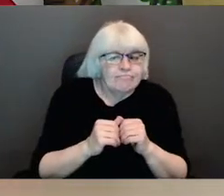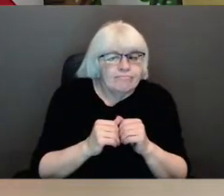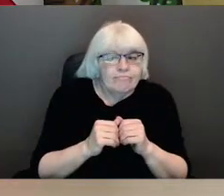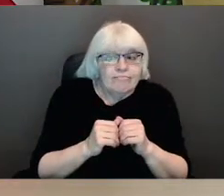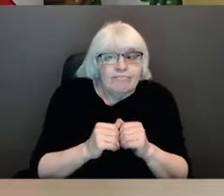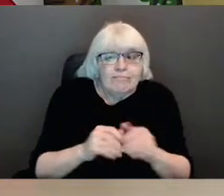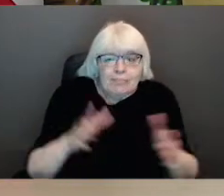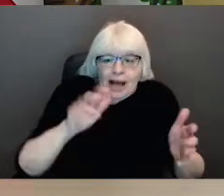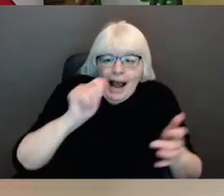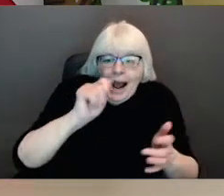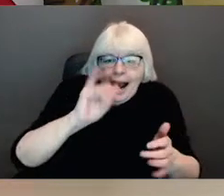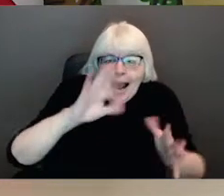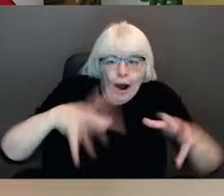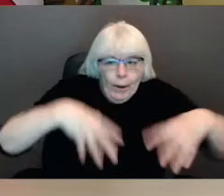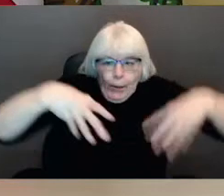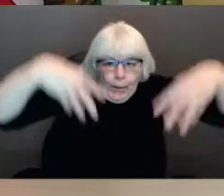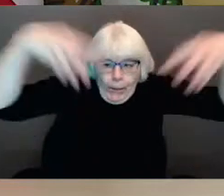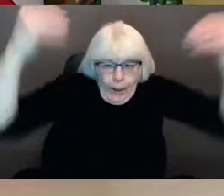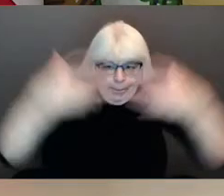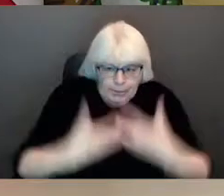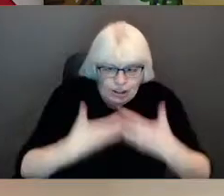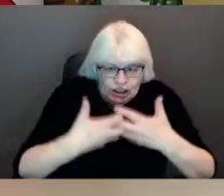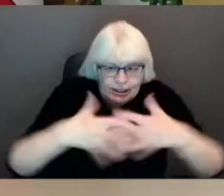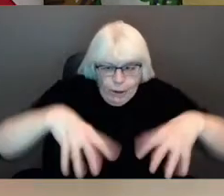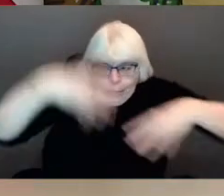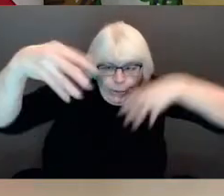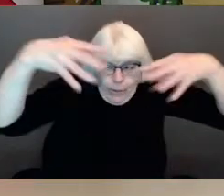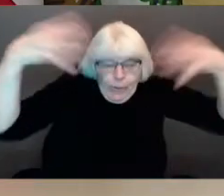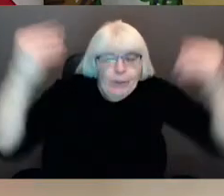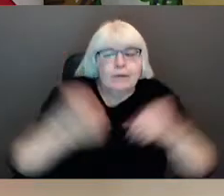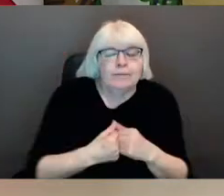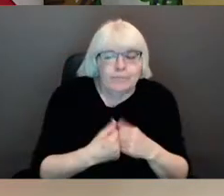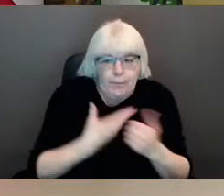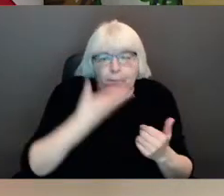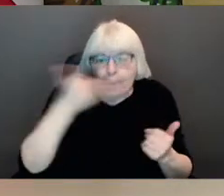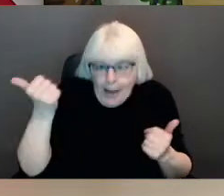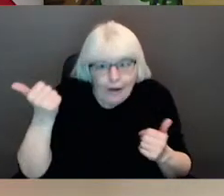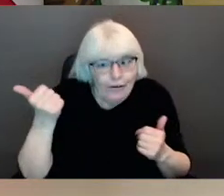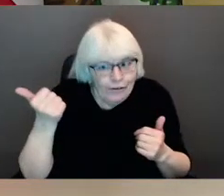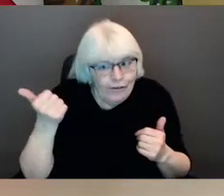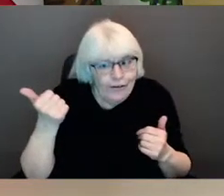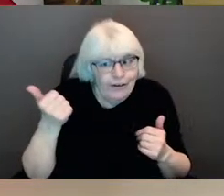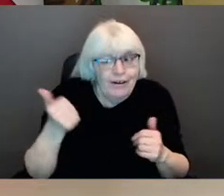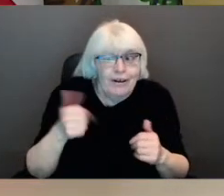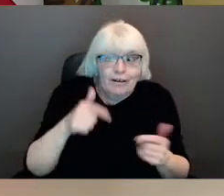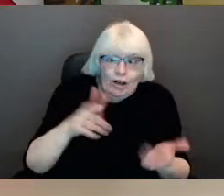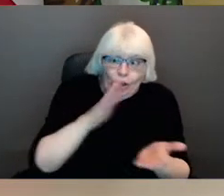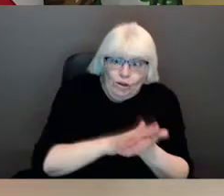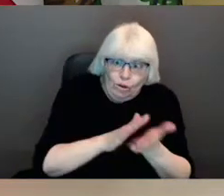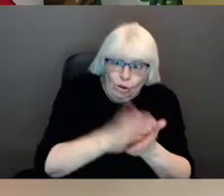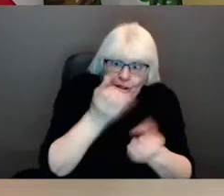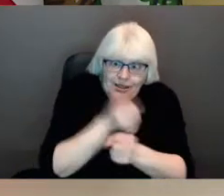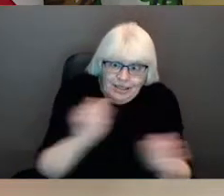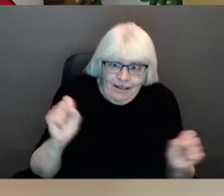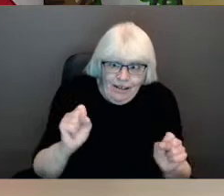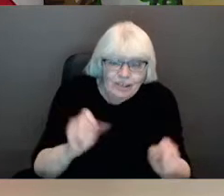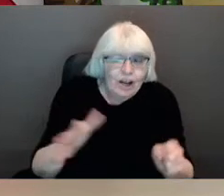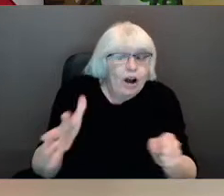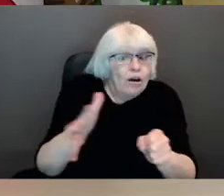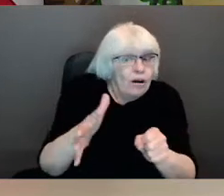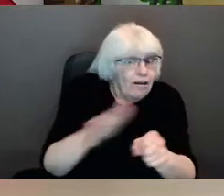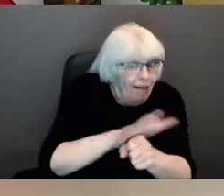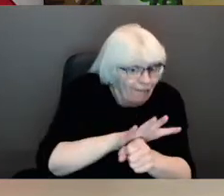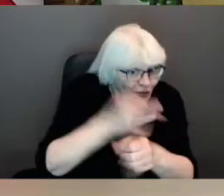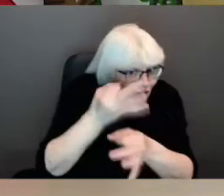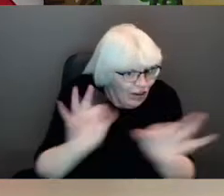COVID-19 in schools. Safety in schools does not mean they are COVID-free. We expected there would be some bumps in the road